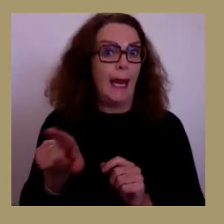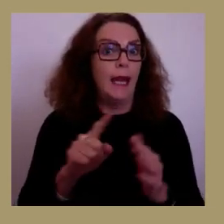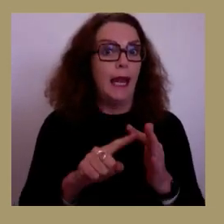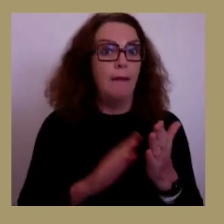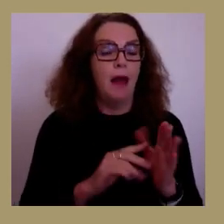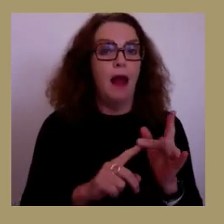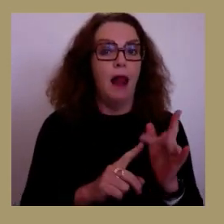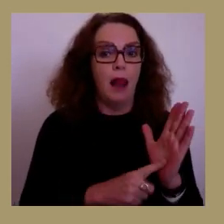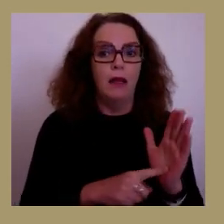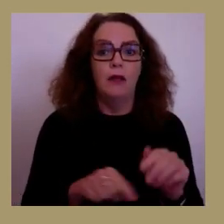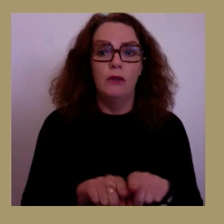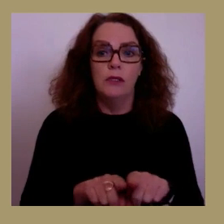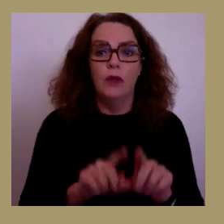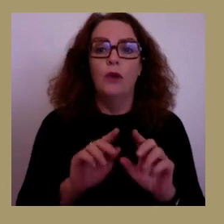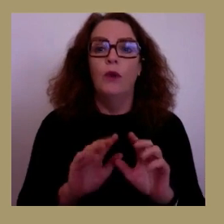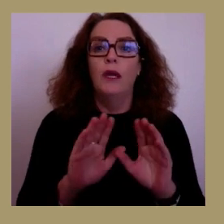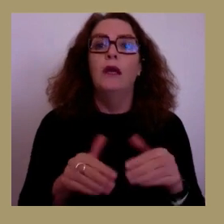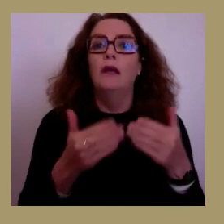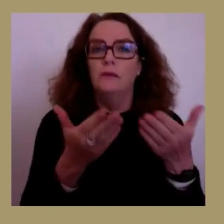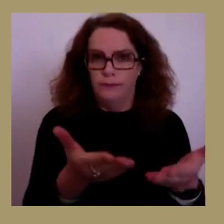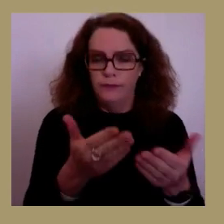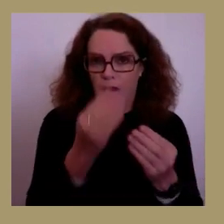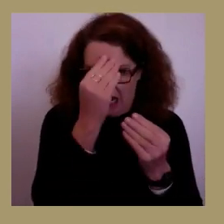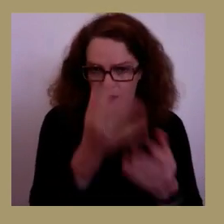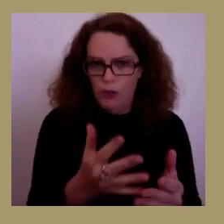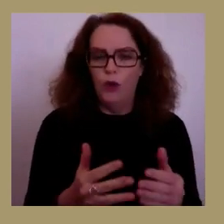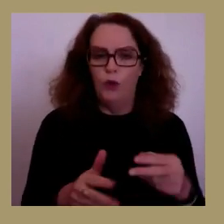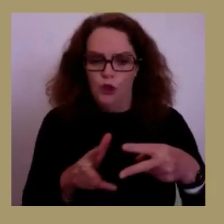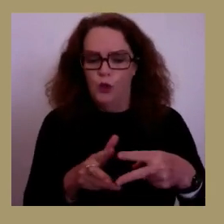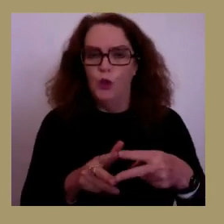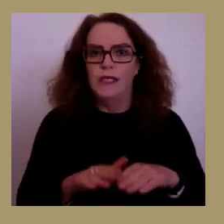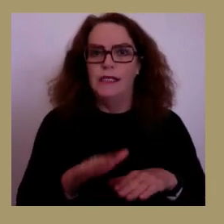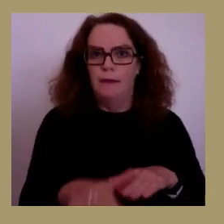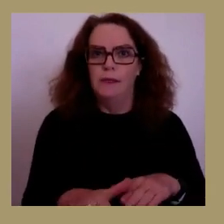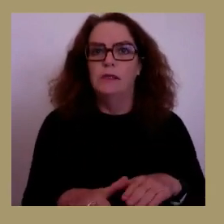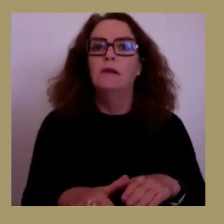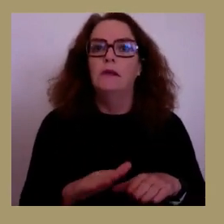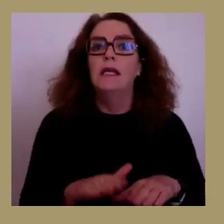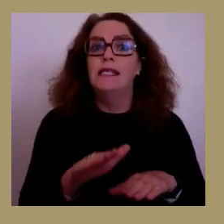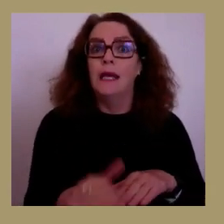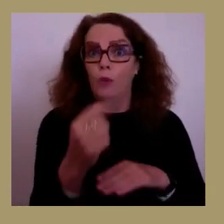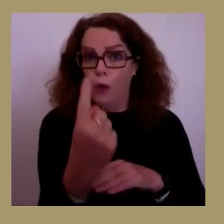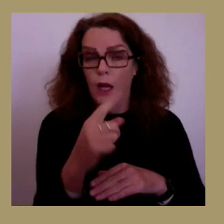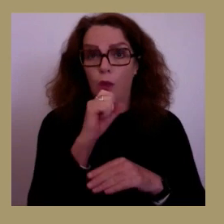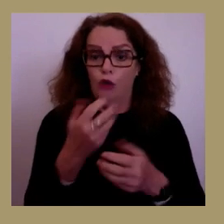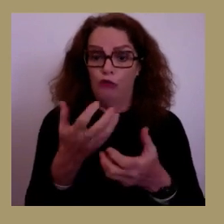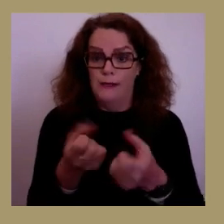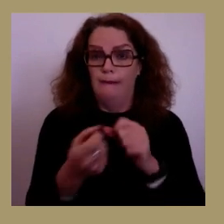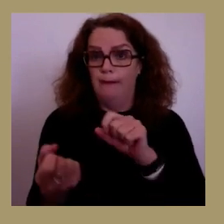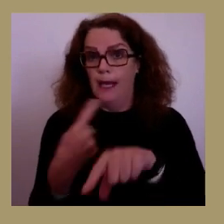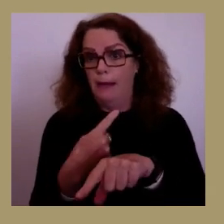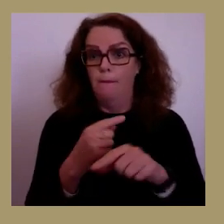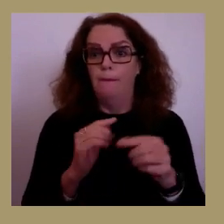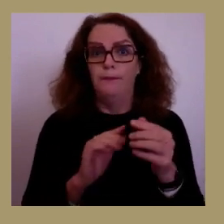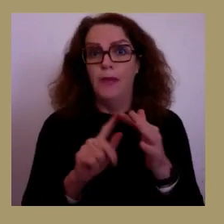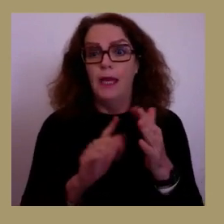them that there are 2 steps to the process. Step 1, they will get an email. And as we can see here with the walkthrough and